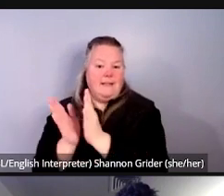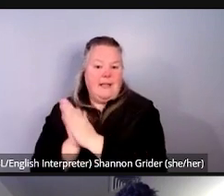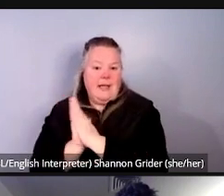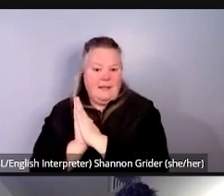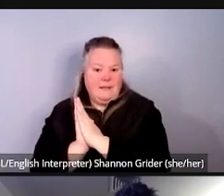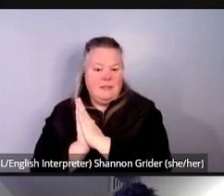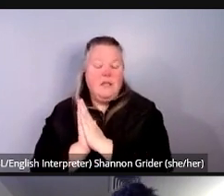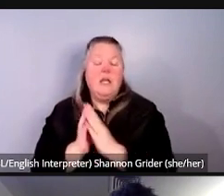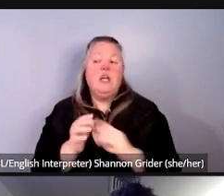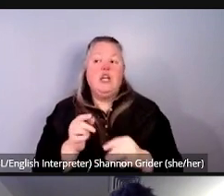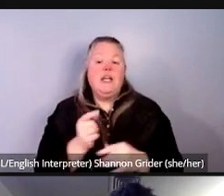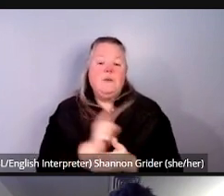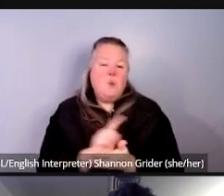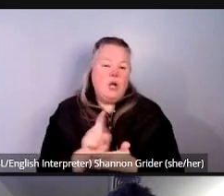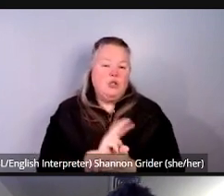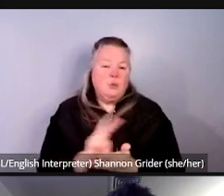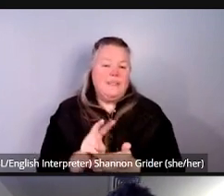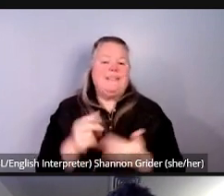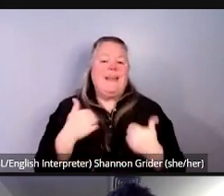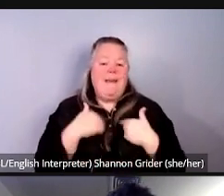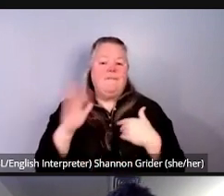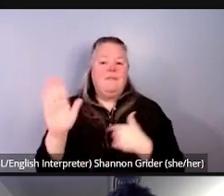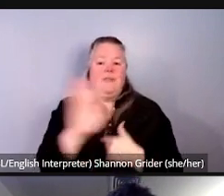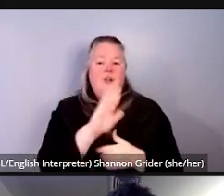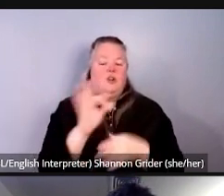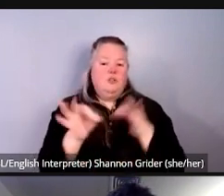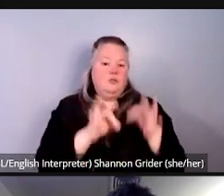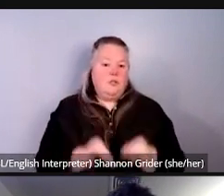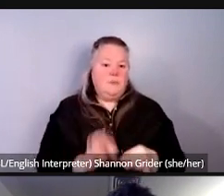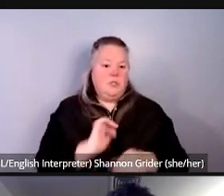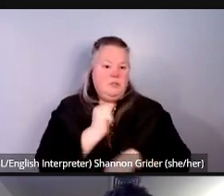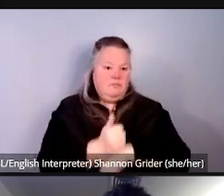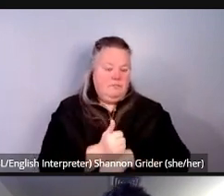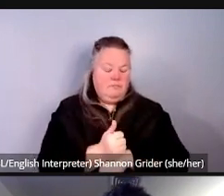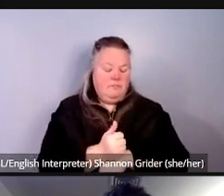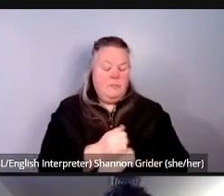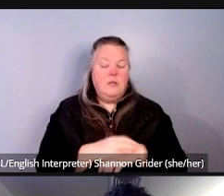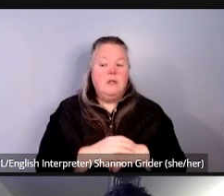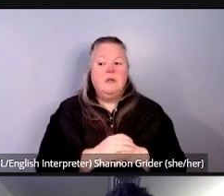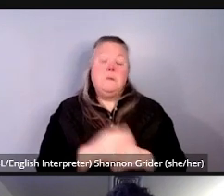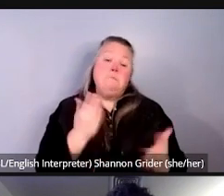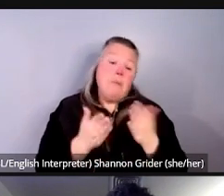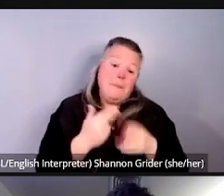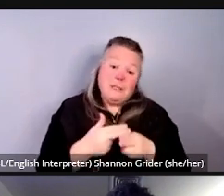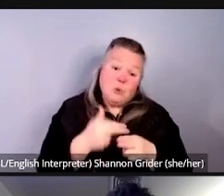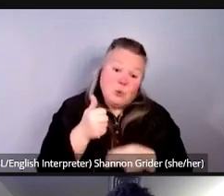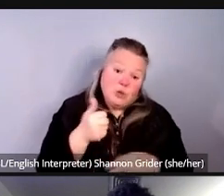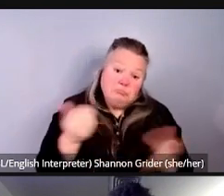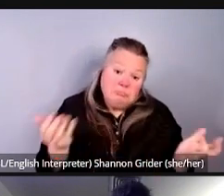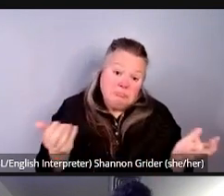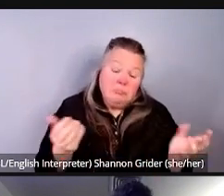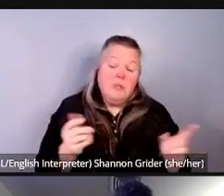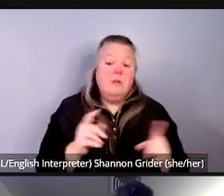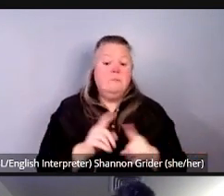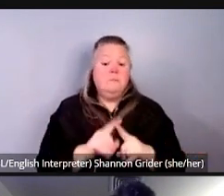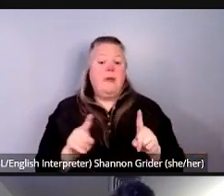of weeks to try to have those nailed down. So we may have them sooner, but certainly by the time those